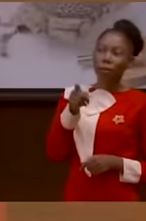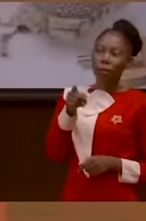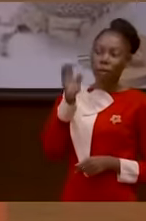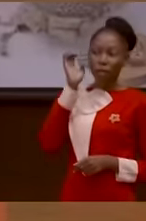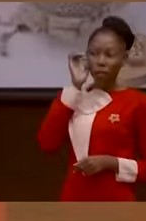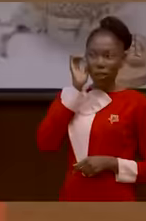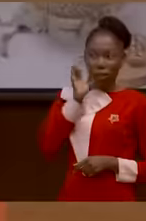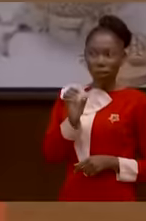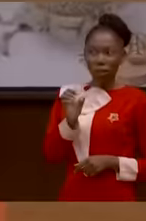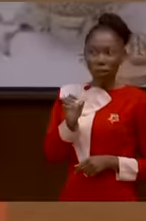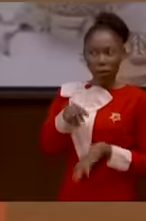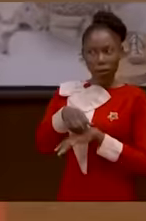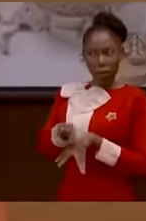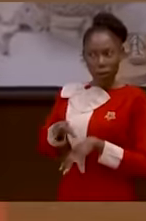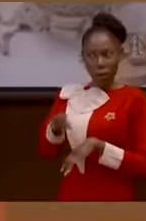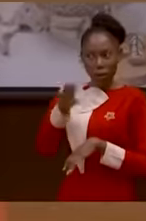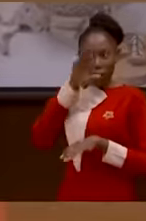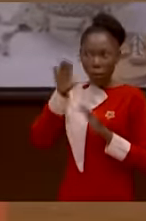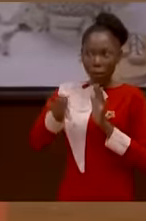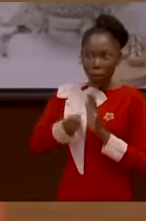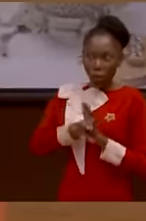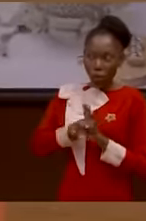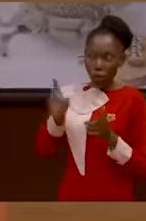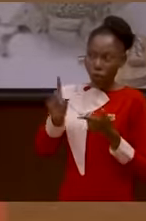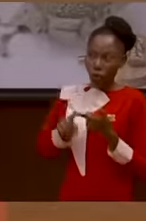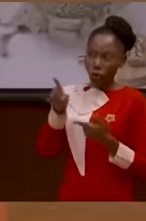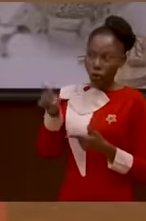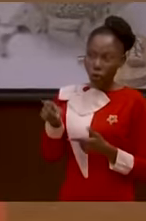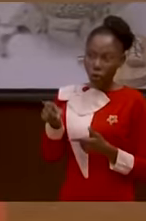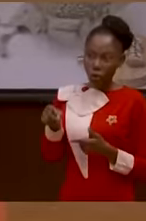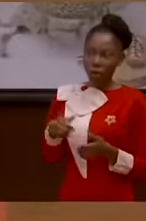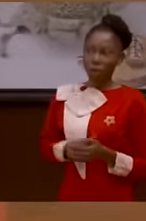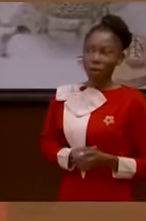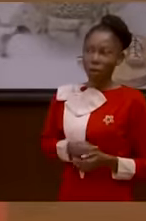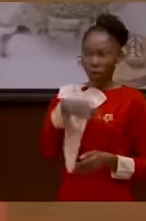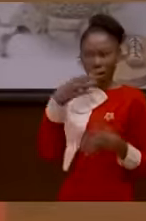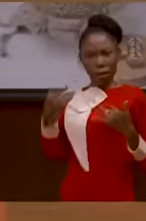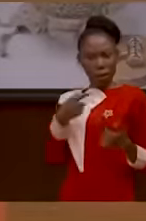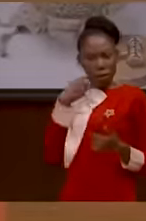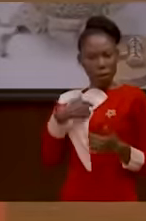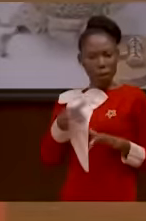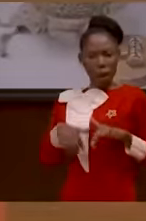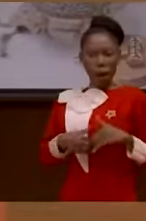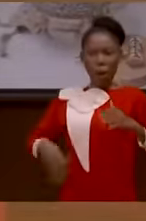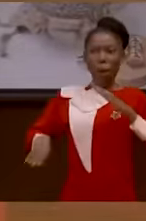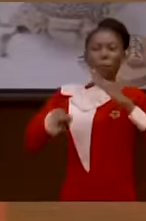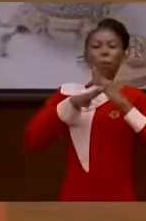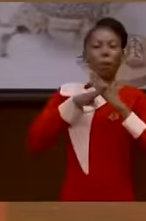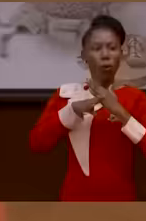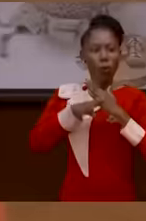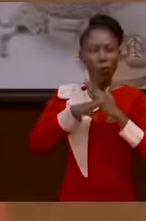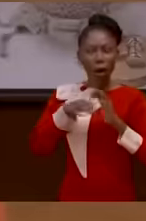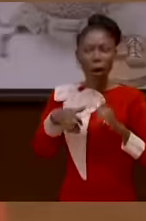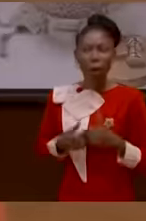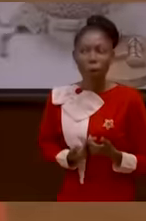She said she sent the picture to me, and yeah, she said I've blocked her on every social media. The first place I asked she